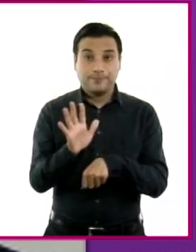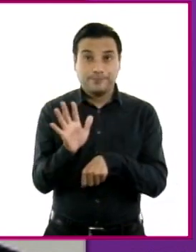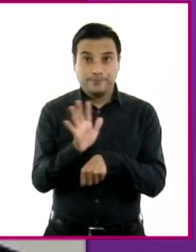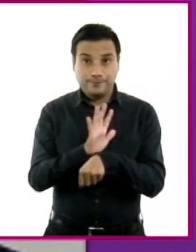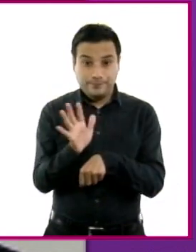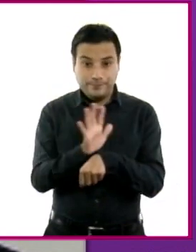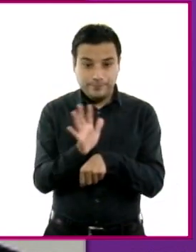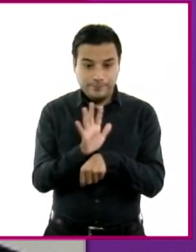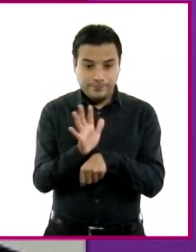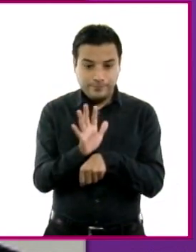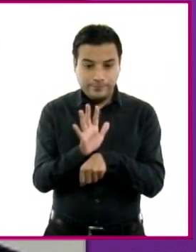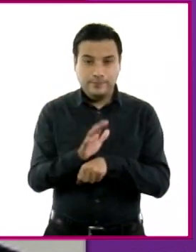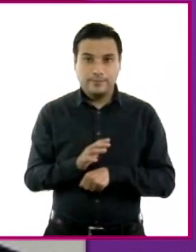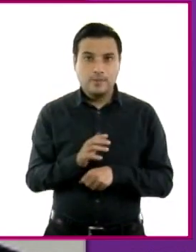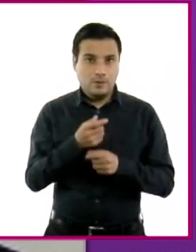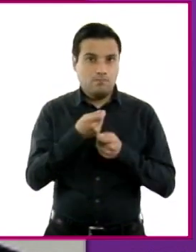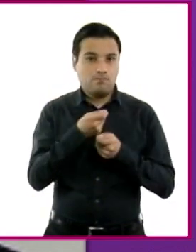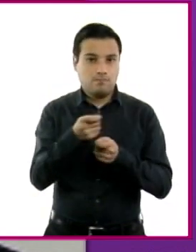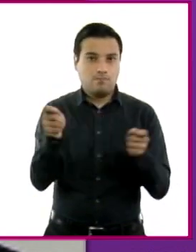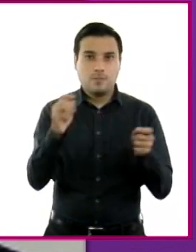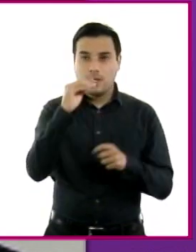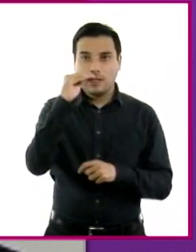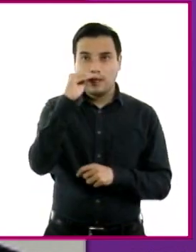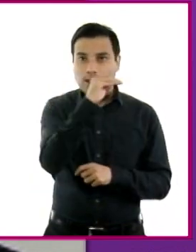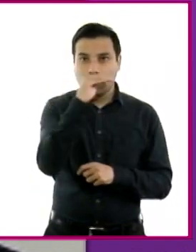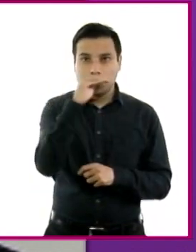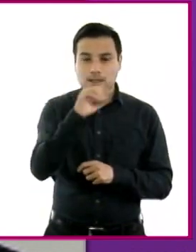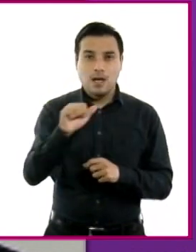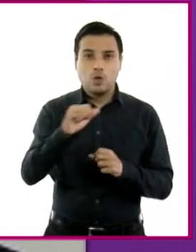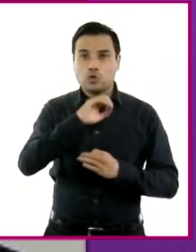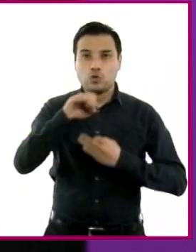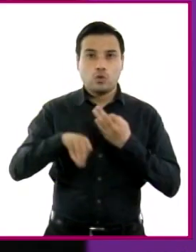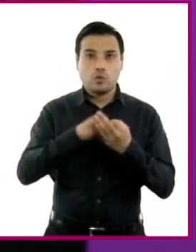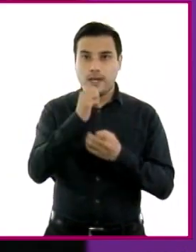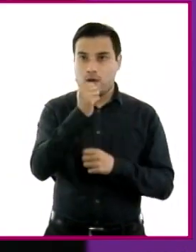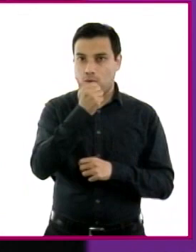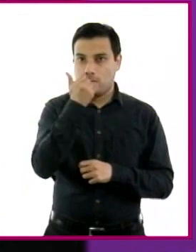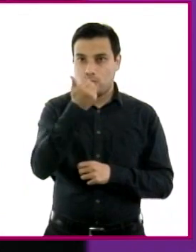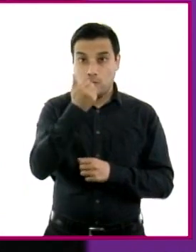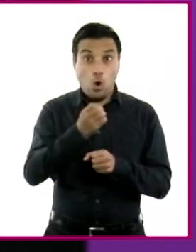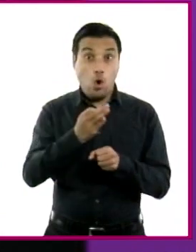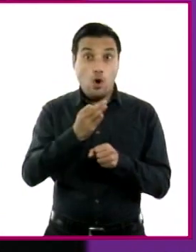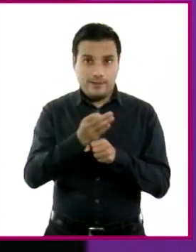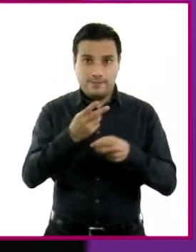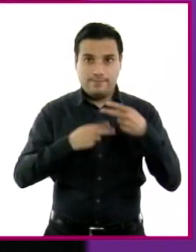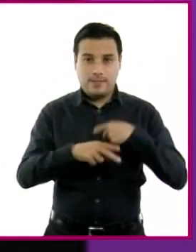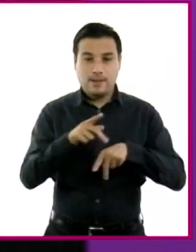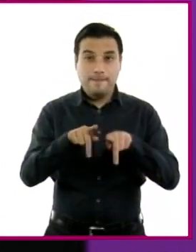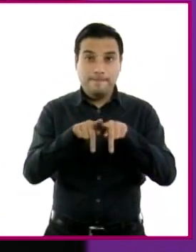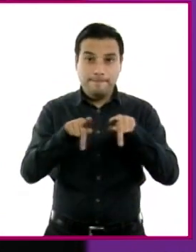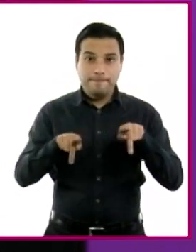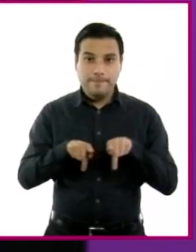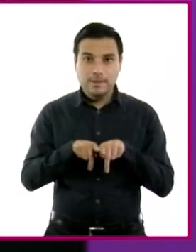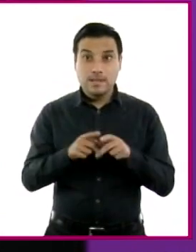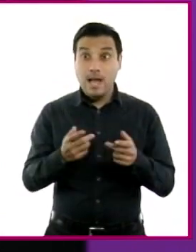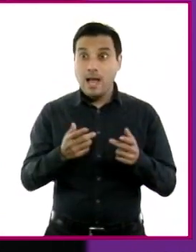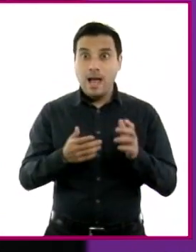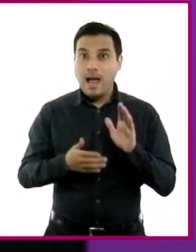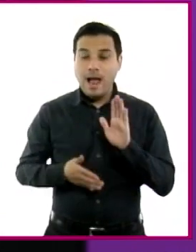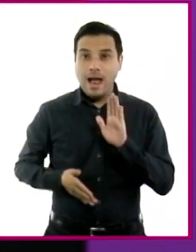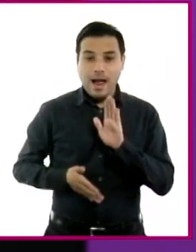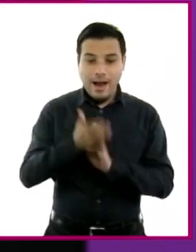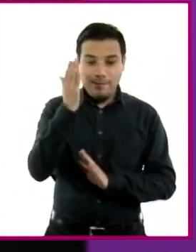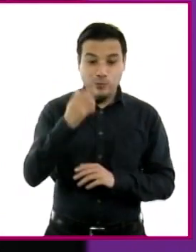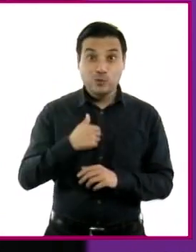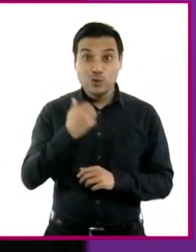these free tickets for the cinema to all the students that come to the schoolyard right now. Let's go, Alex. I want to go